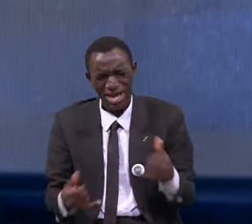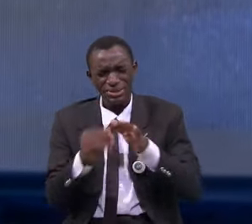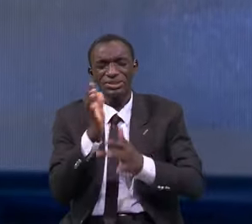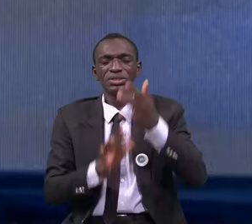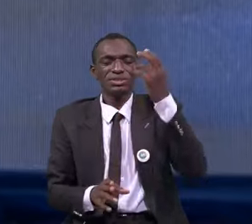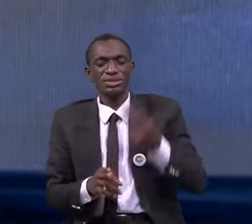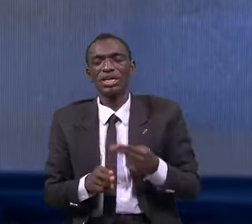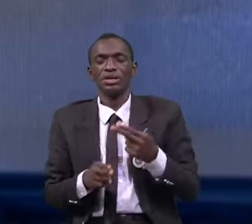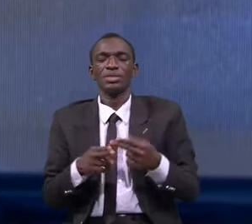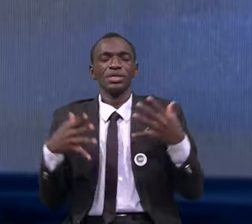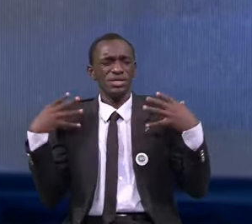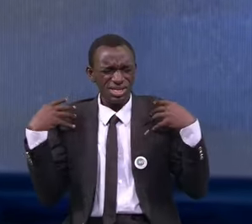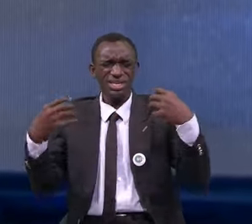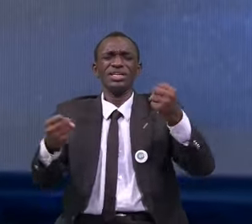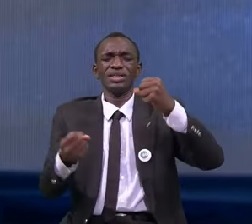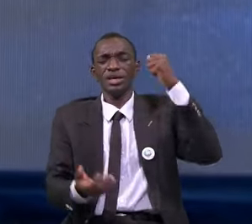Healing.